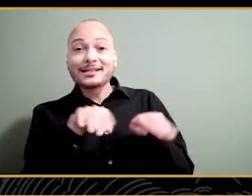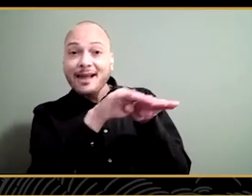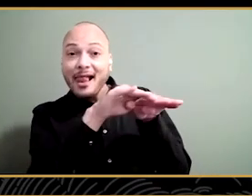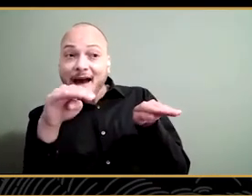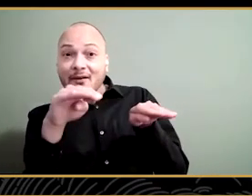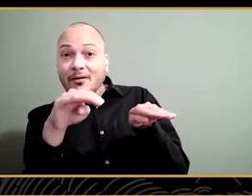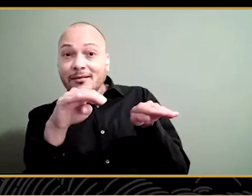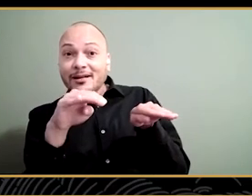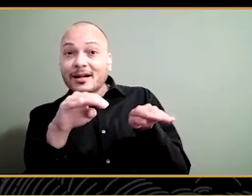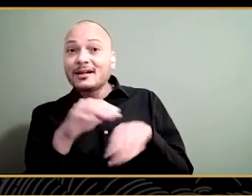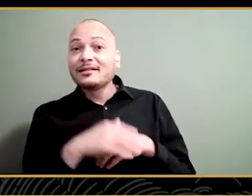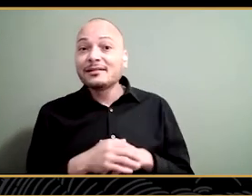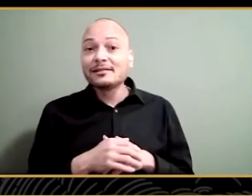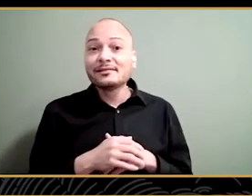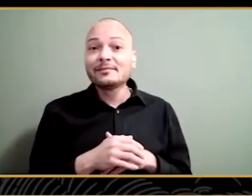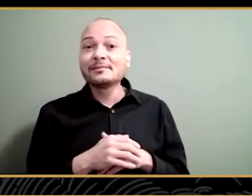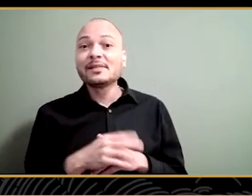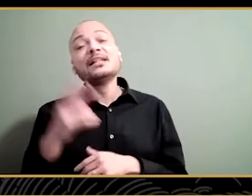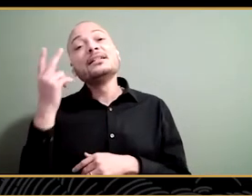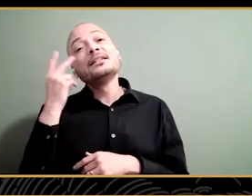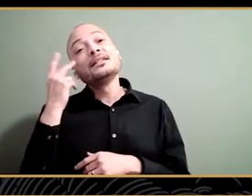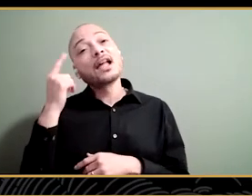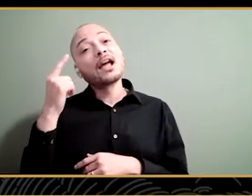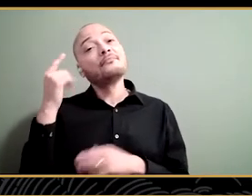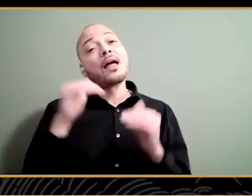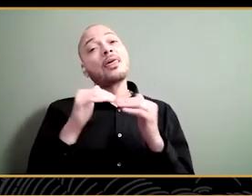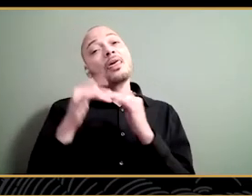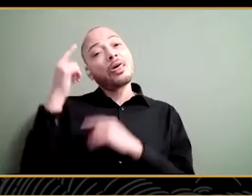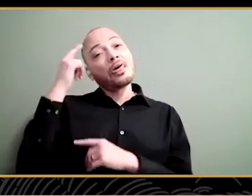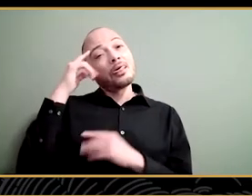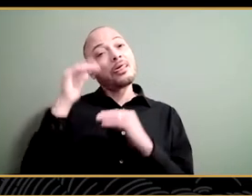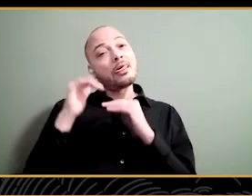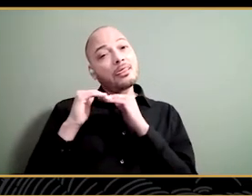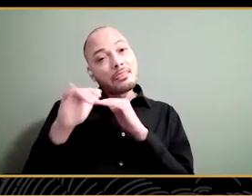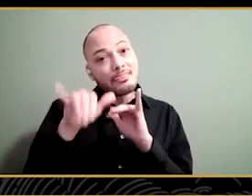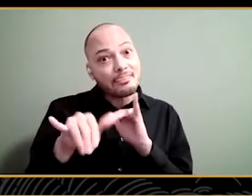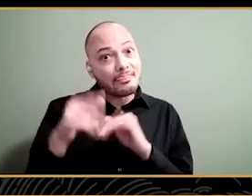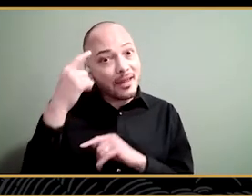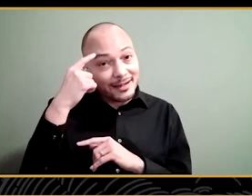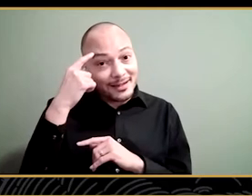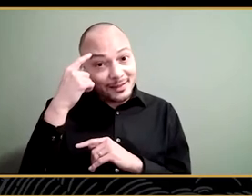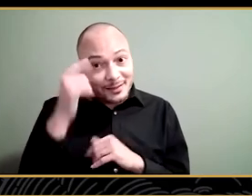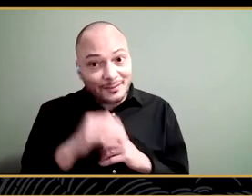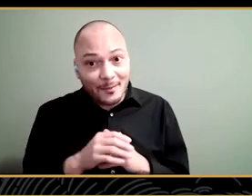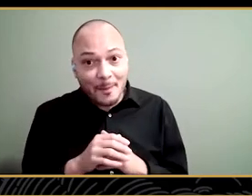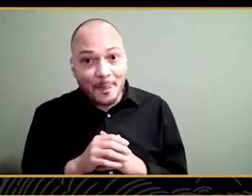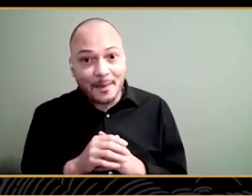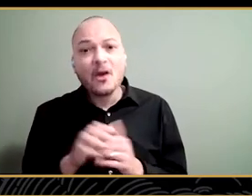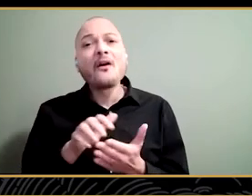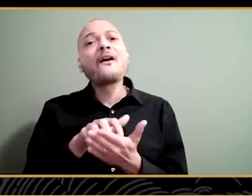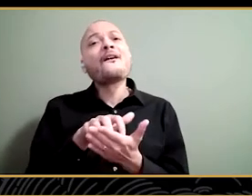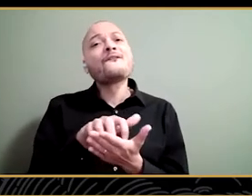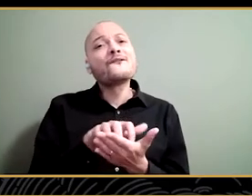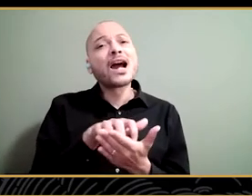level-headed now, the frailty underfoot. We pretended not to notice. We loved receiving